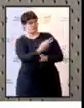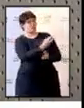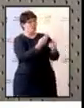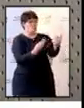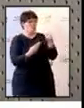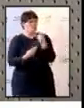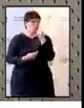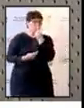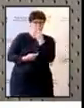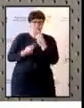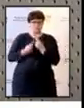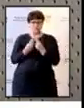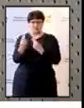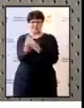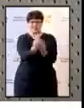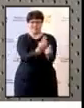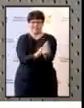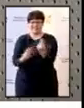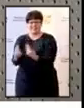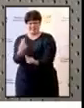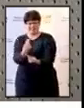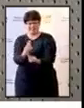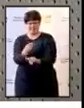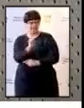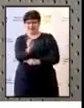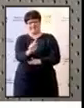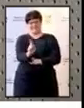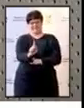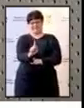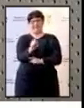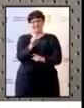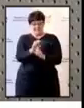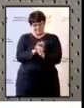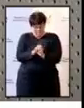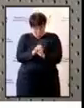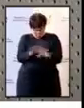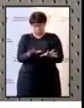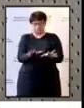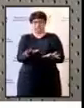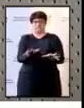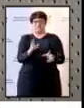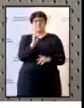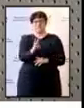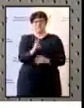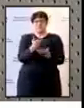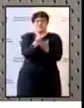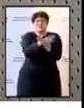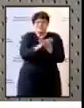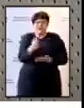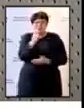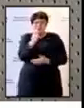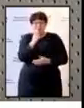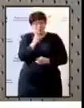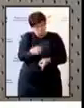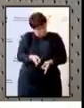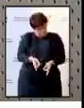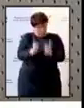actually encourages the spread of the virus. Because when people share a cigarette,